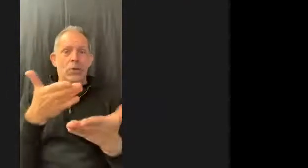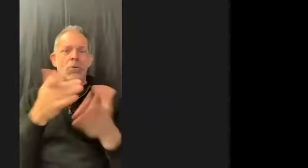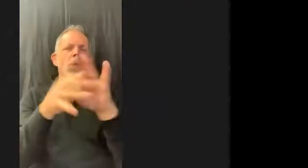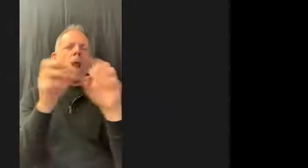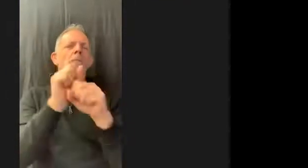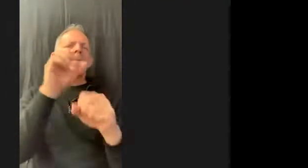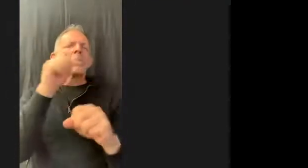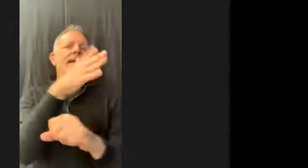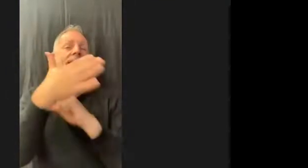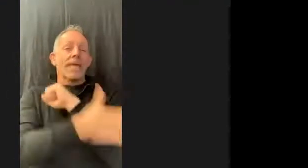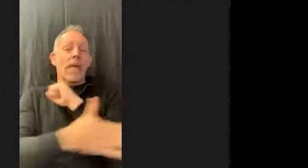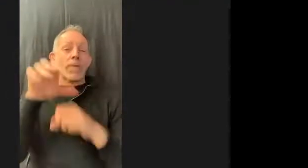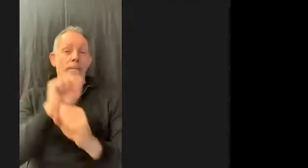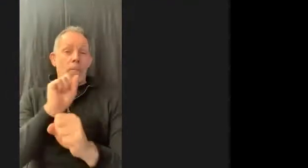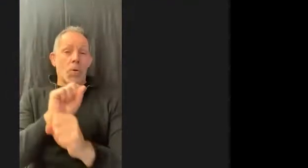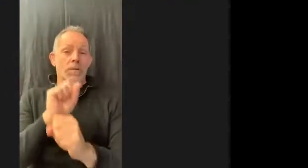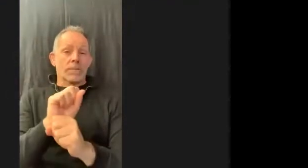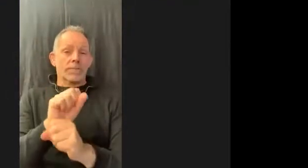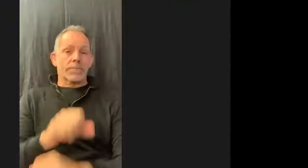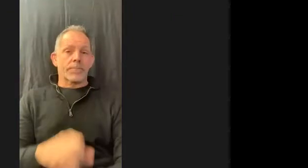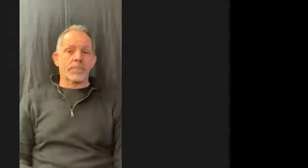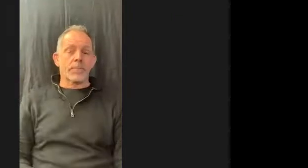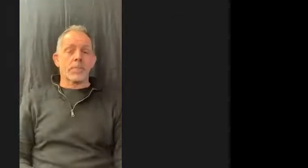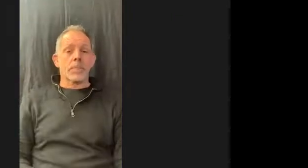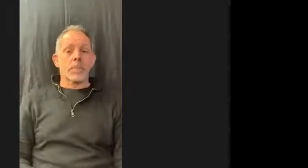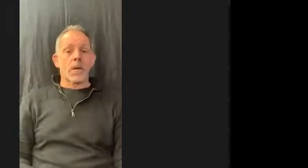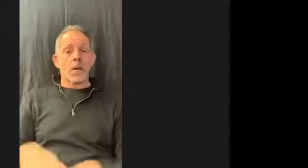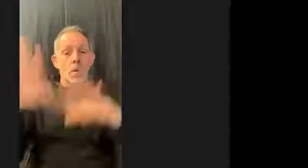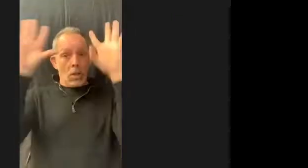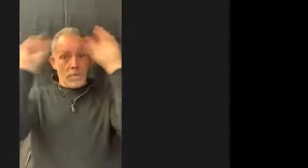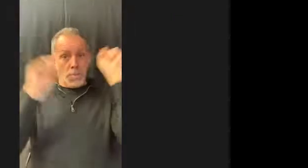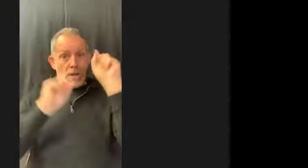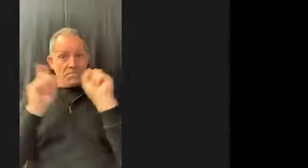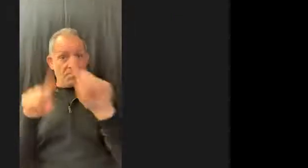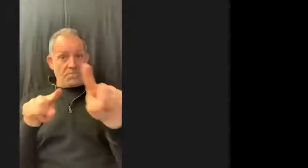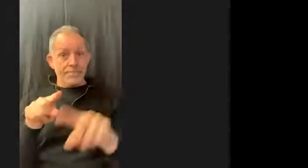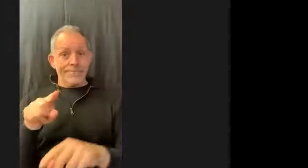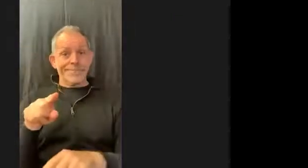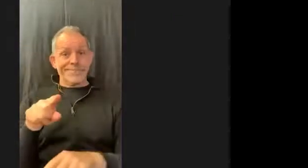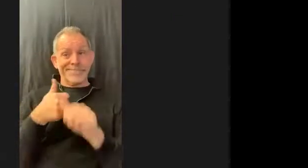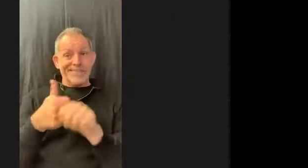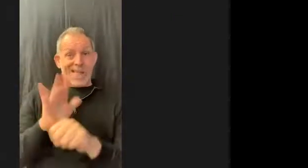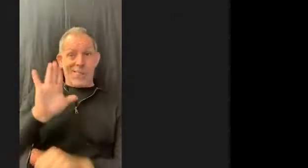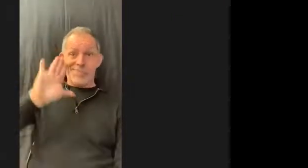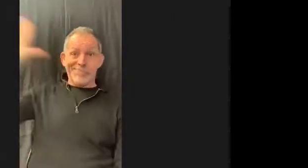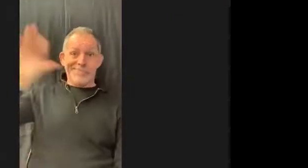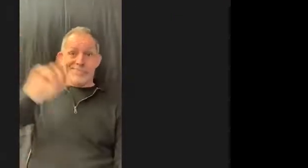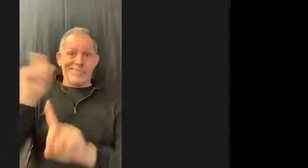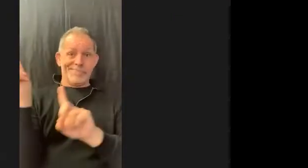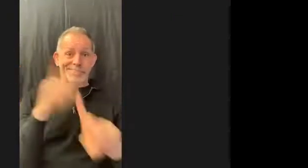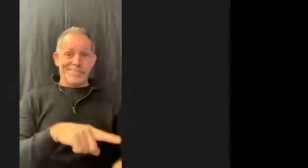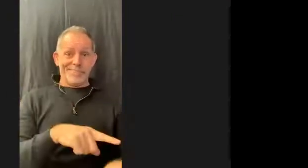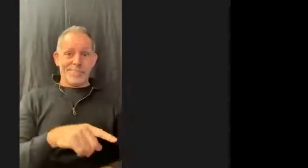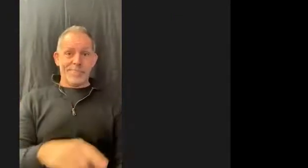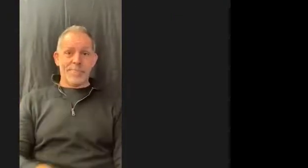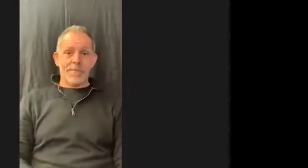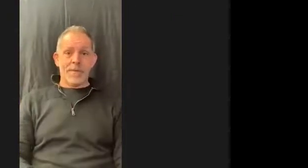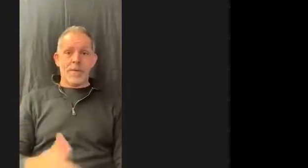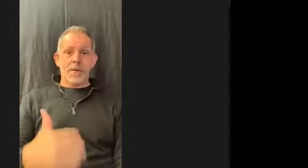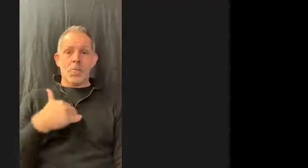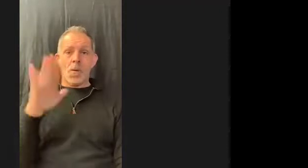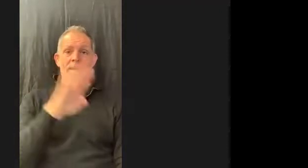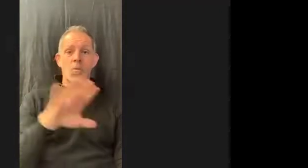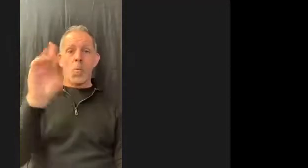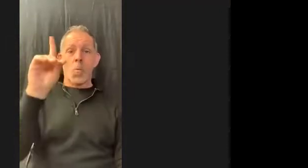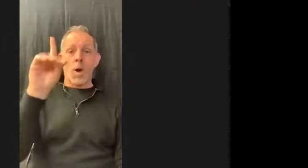president's mandate. We are an organization over 100 employees, so we have been waiting for a number of weeks now